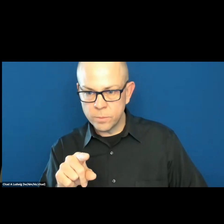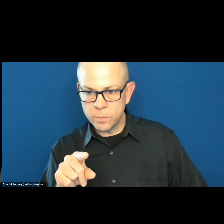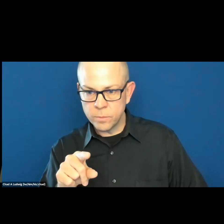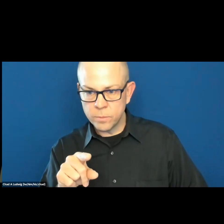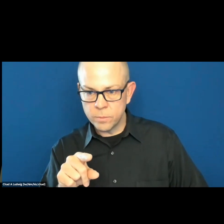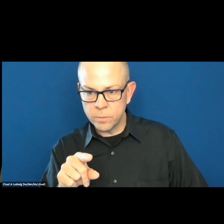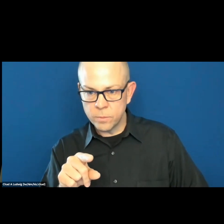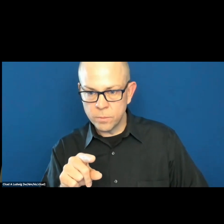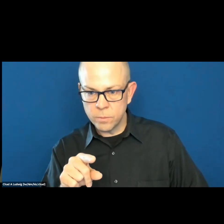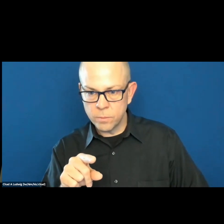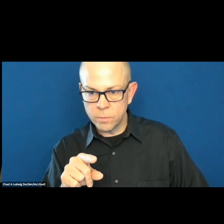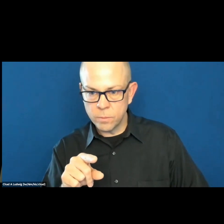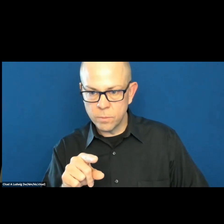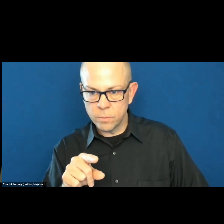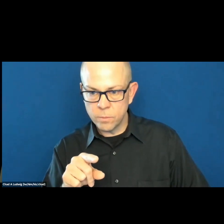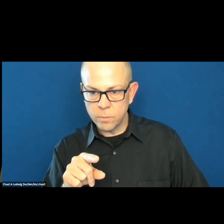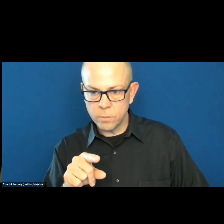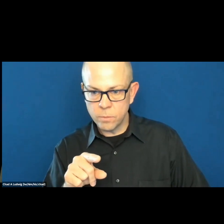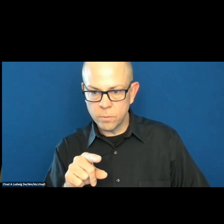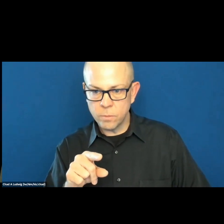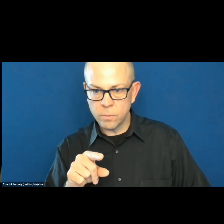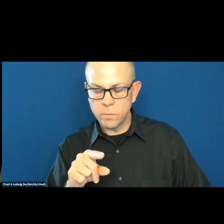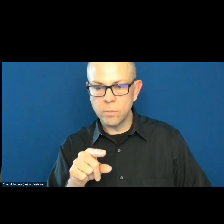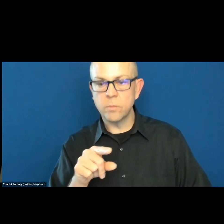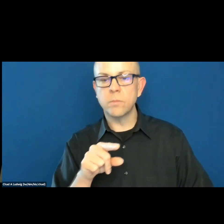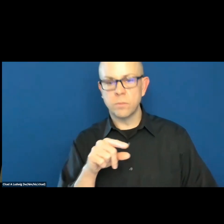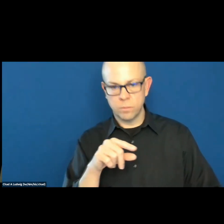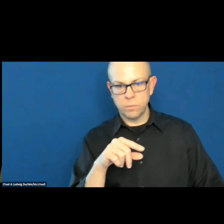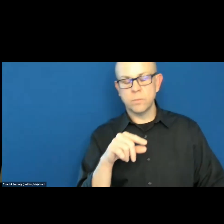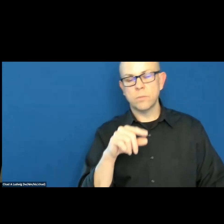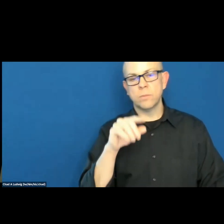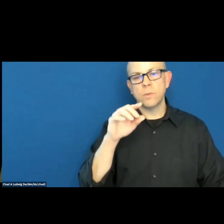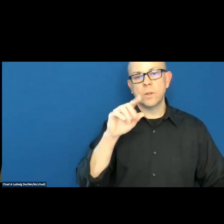Okay, so Joanna, did you have another question?